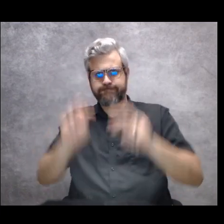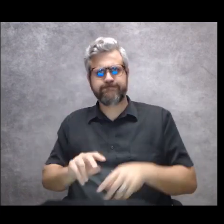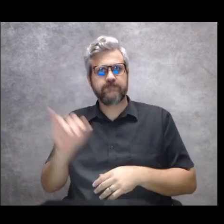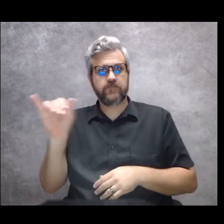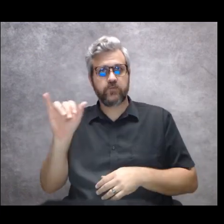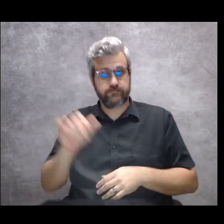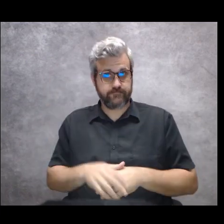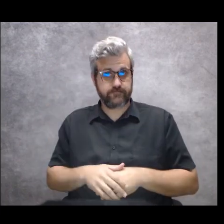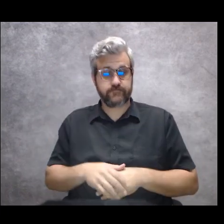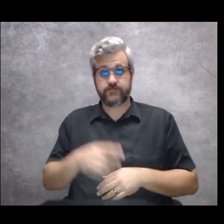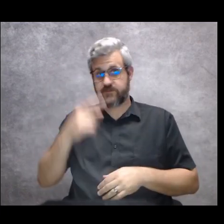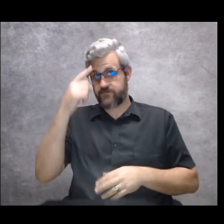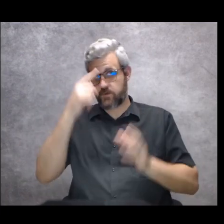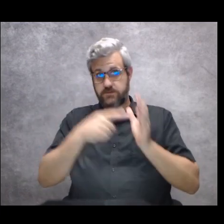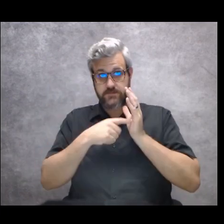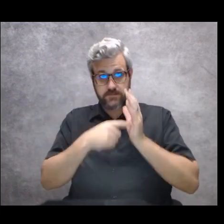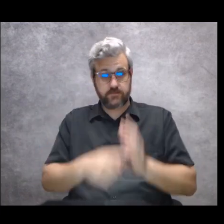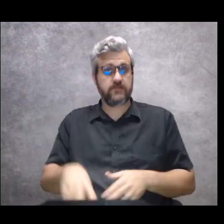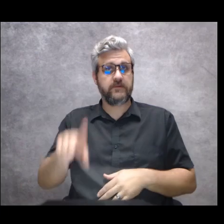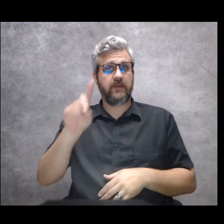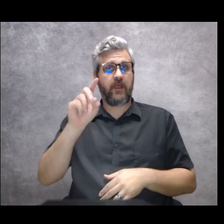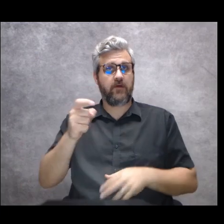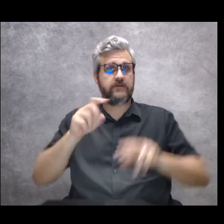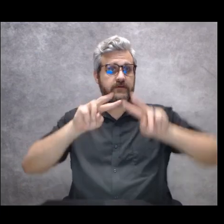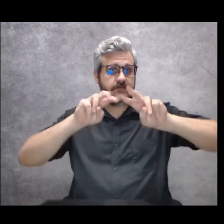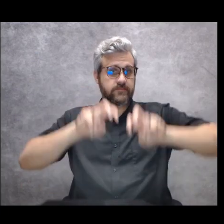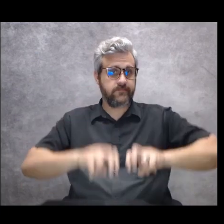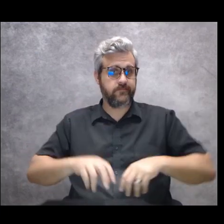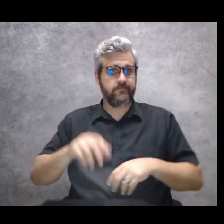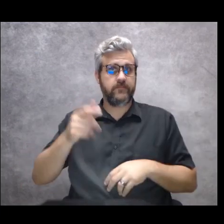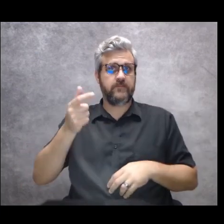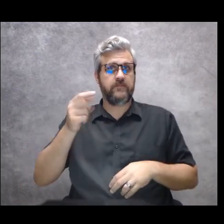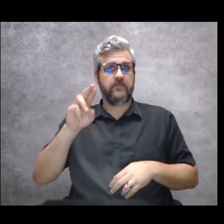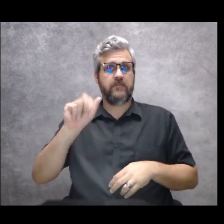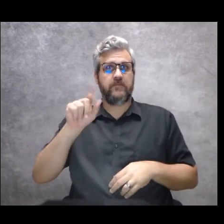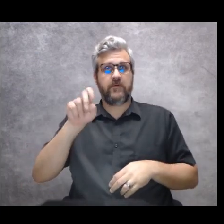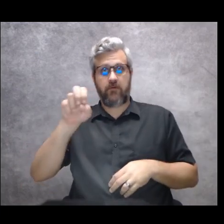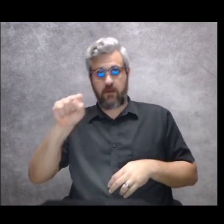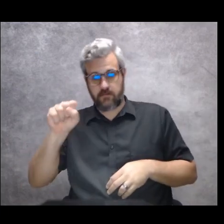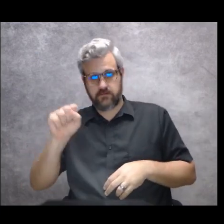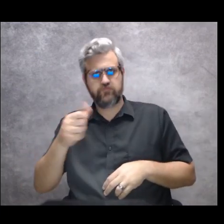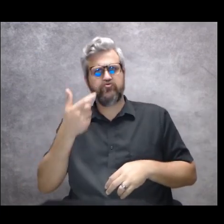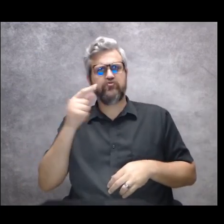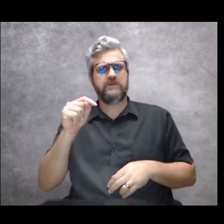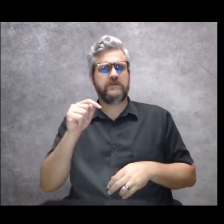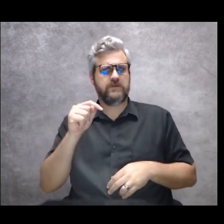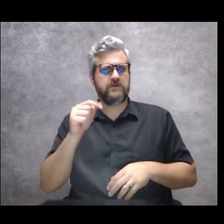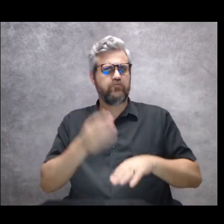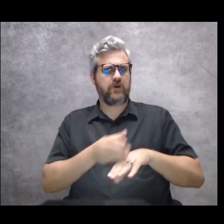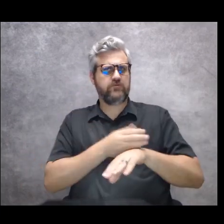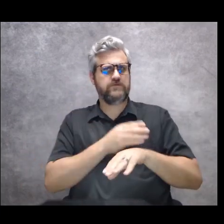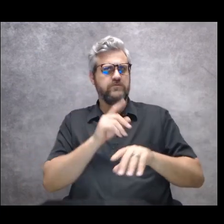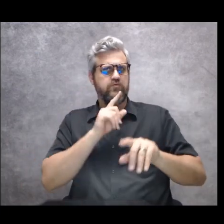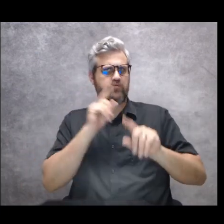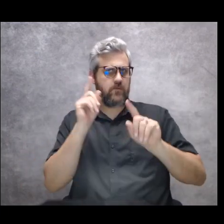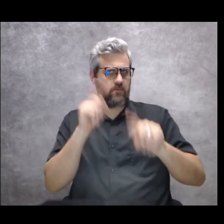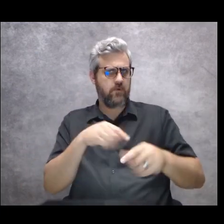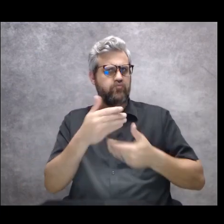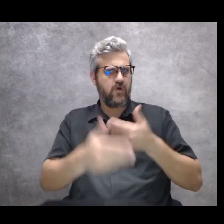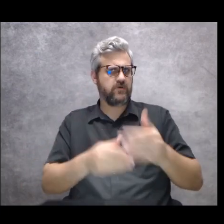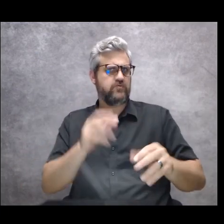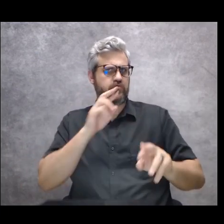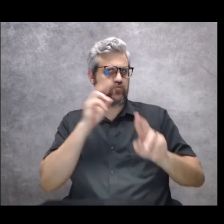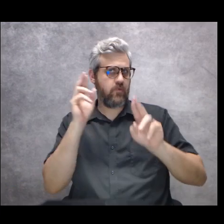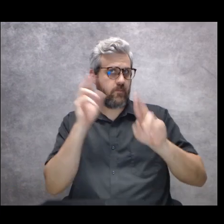assessments, grades, and the GT progress reports. Districts will need to break the data down into groups of progress for the